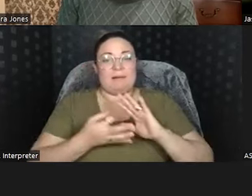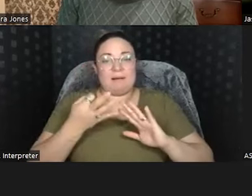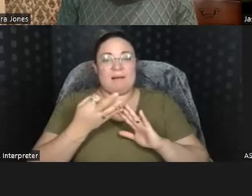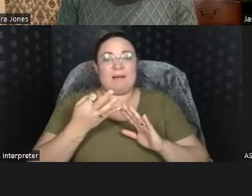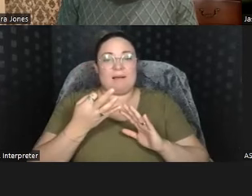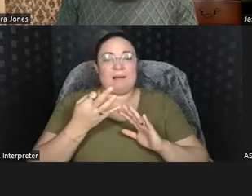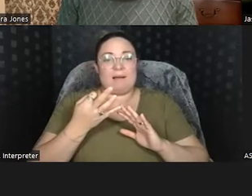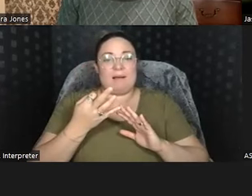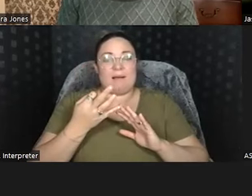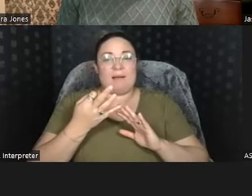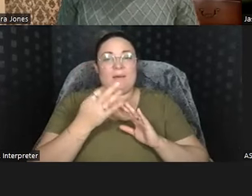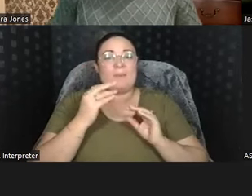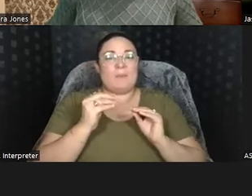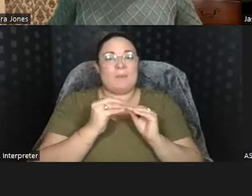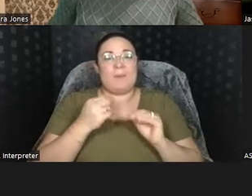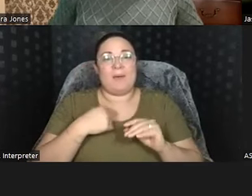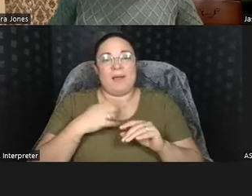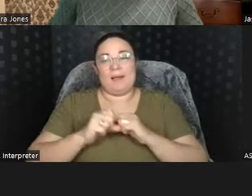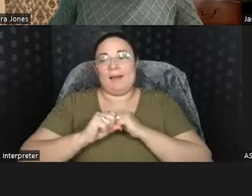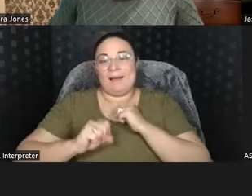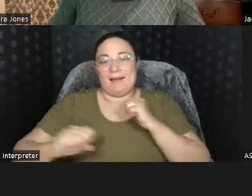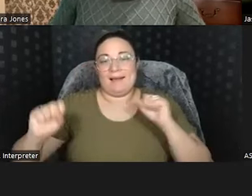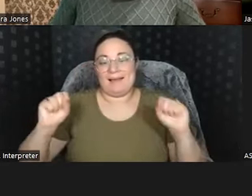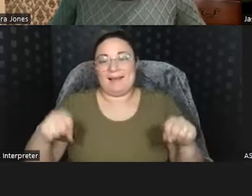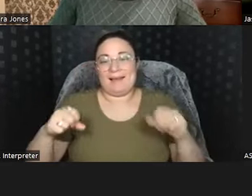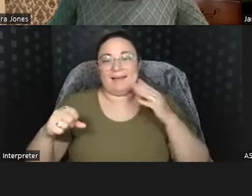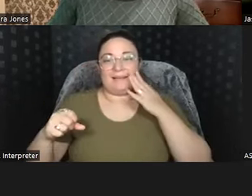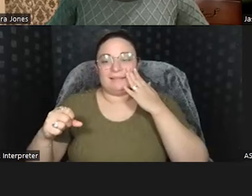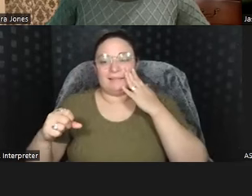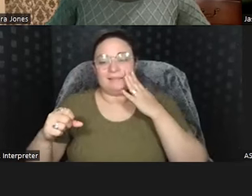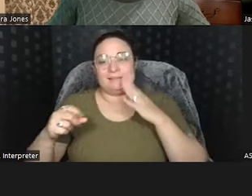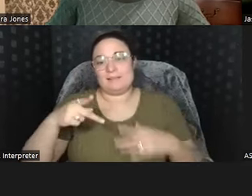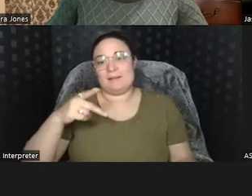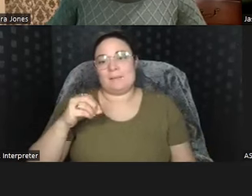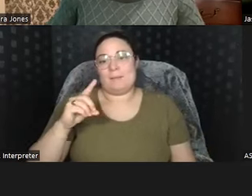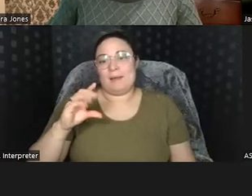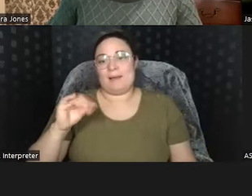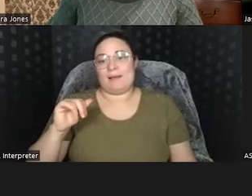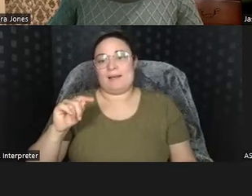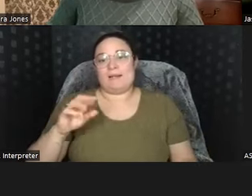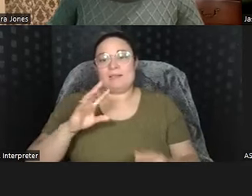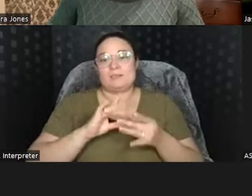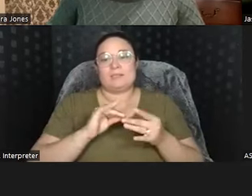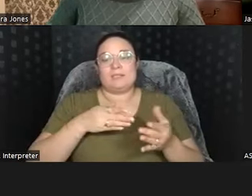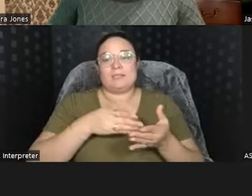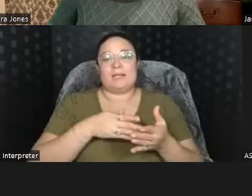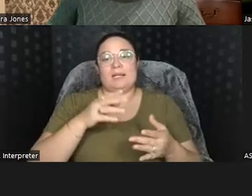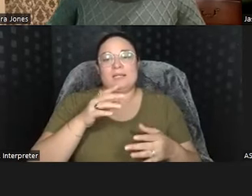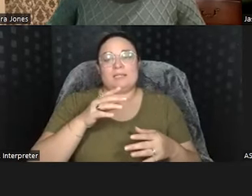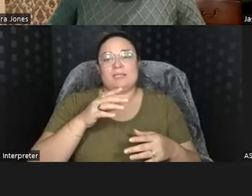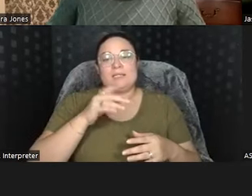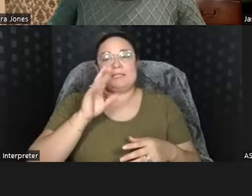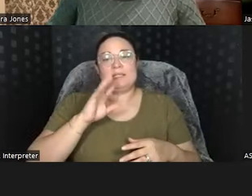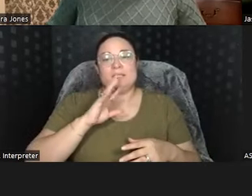of more of what I have to say about this across a podcast that we have called the Anti-Trans Hate Machine, A Plot Against